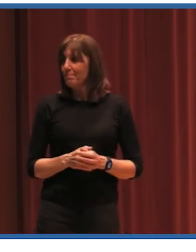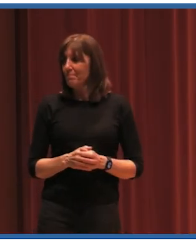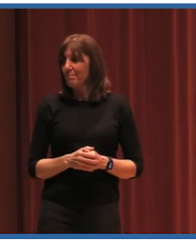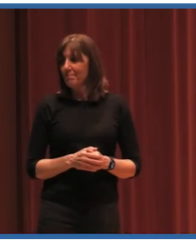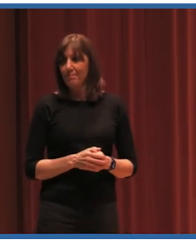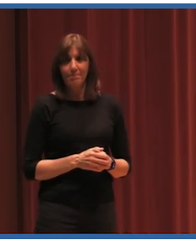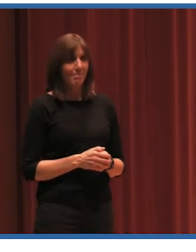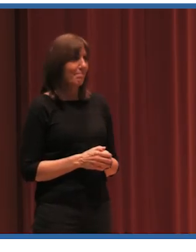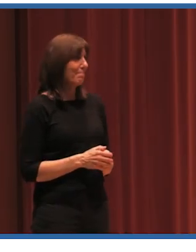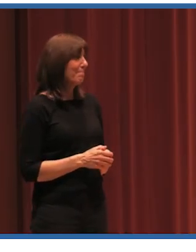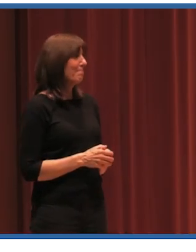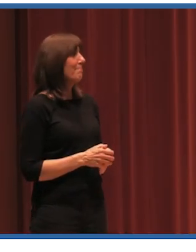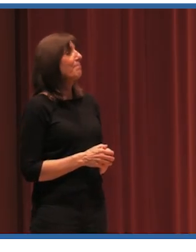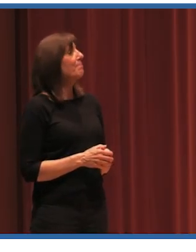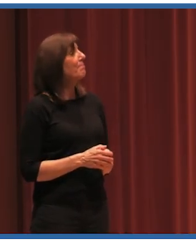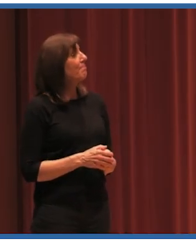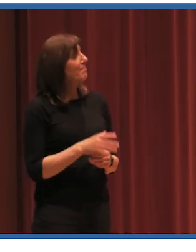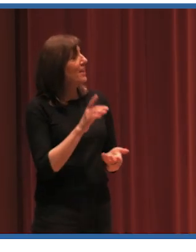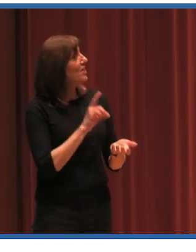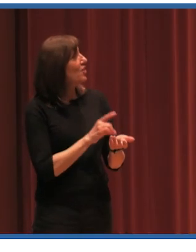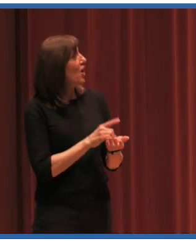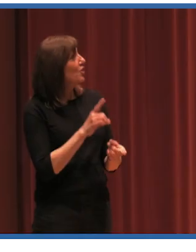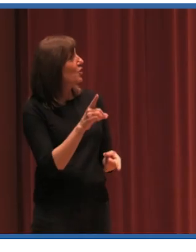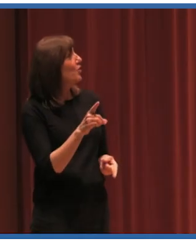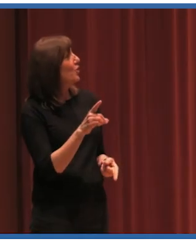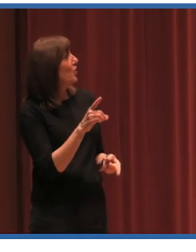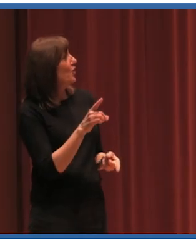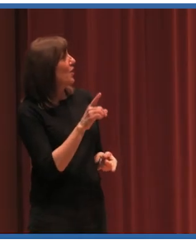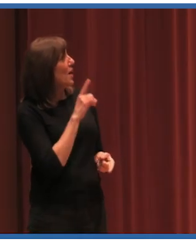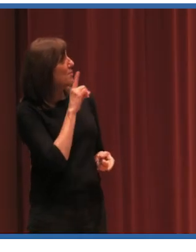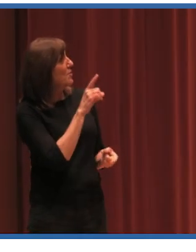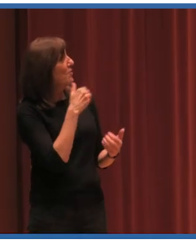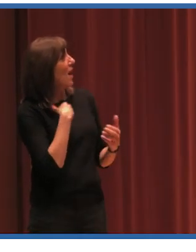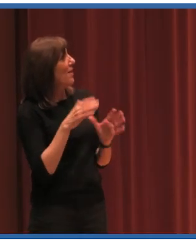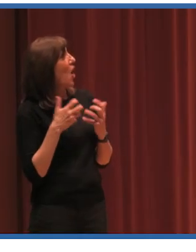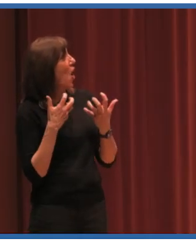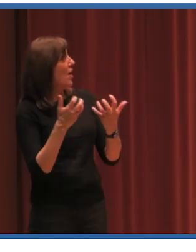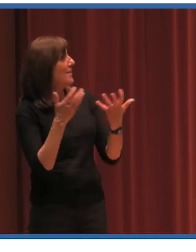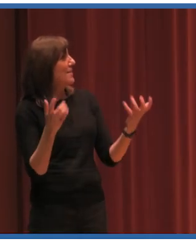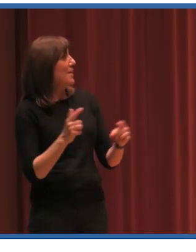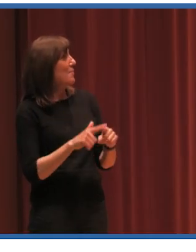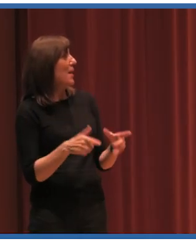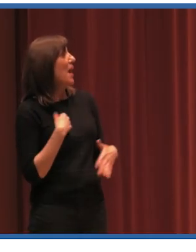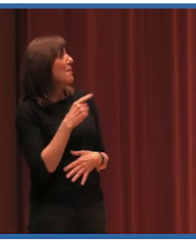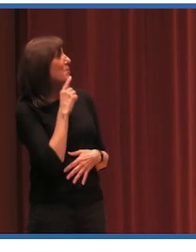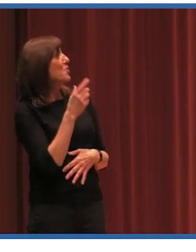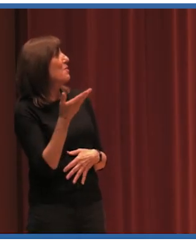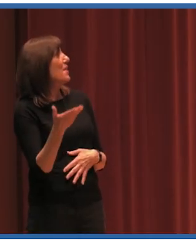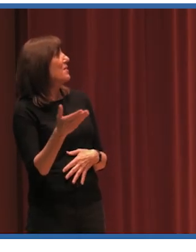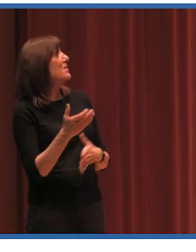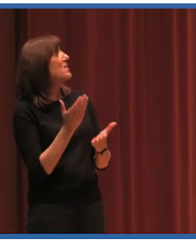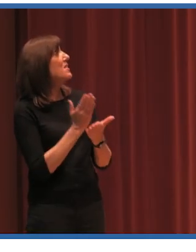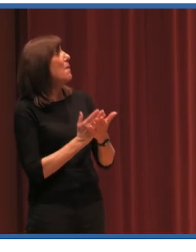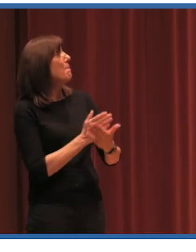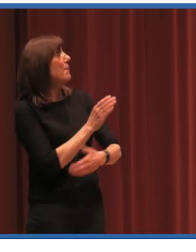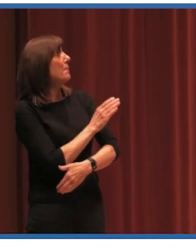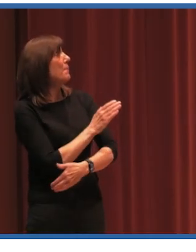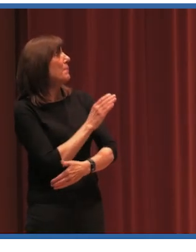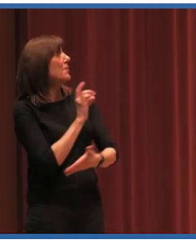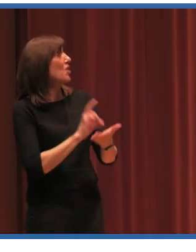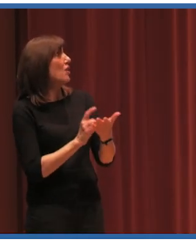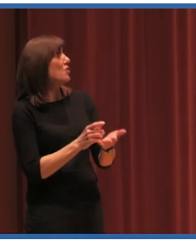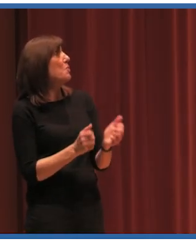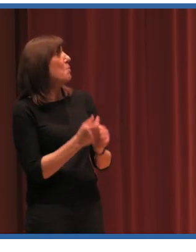Dr. Deming, you've got an audience here. I'm sure there's some clinicians, but most of us non-clinicians. What